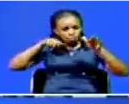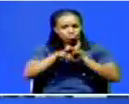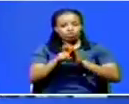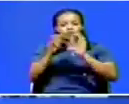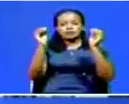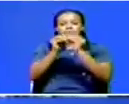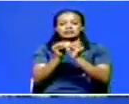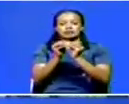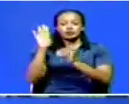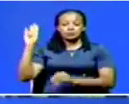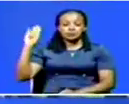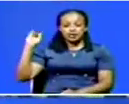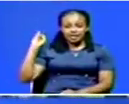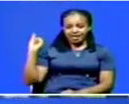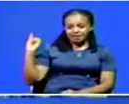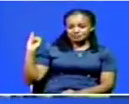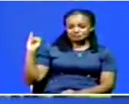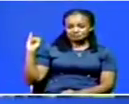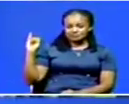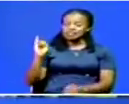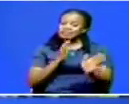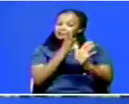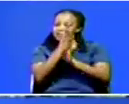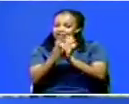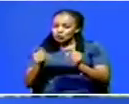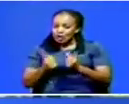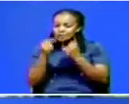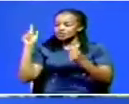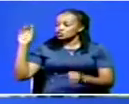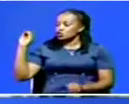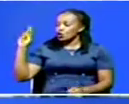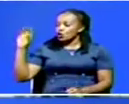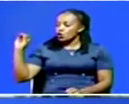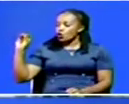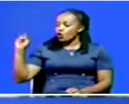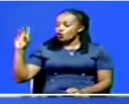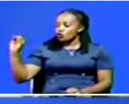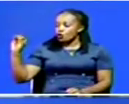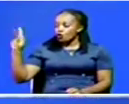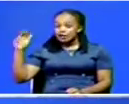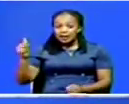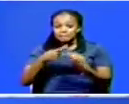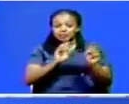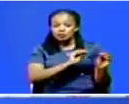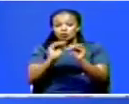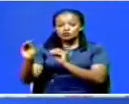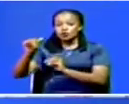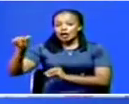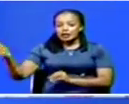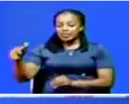rally. The rally was initially scheduled to be held at Tononoka grounds, but has now been moved to Mamangina waterfront. Kwa watu